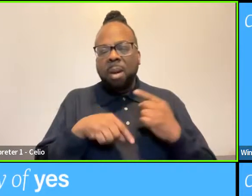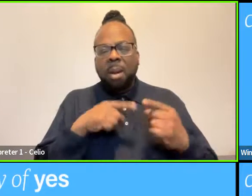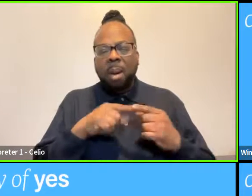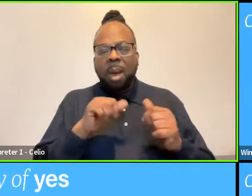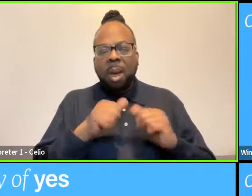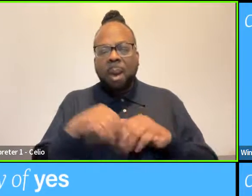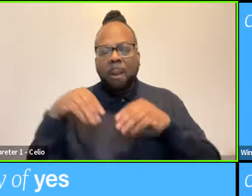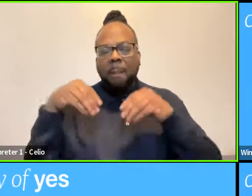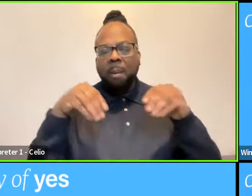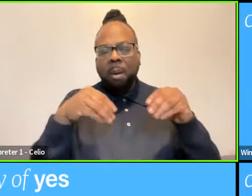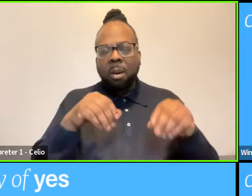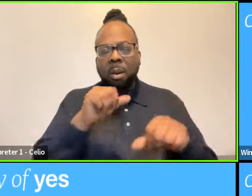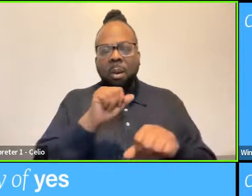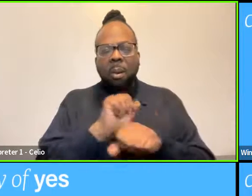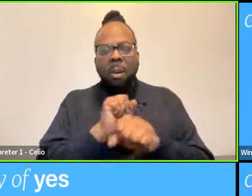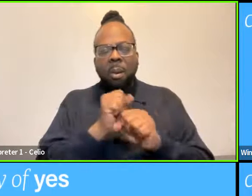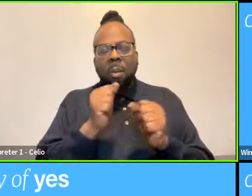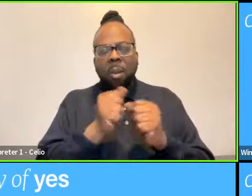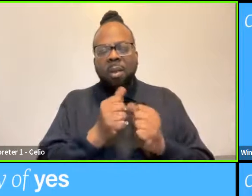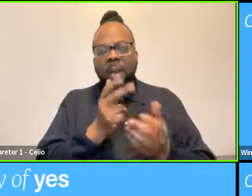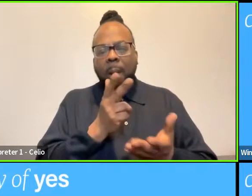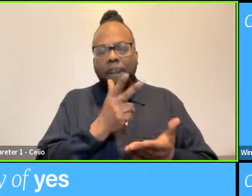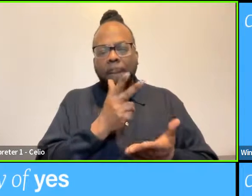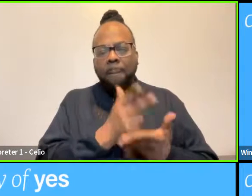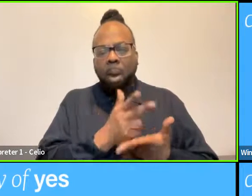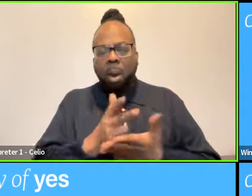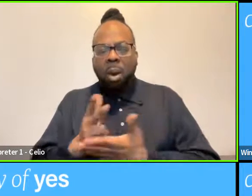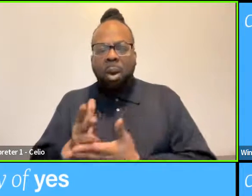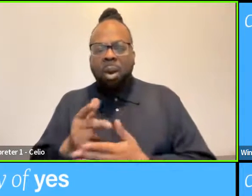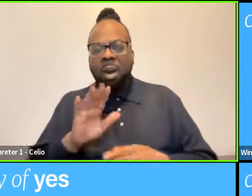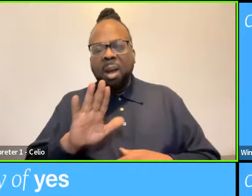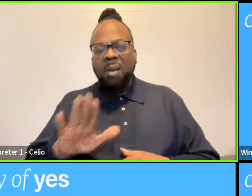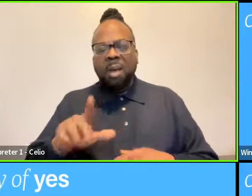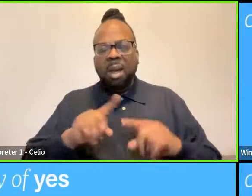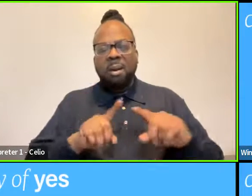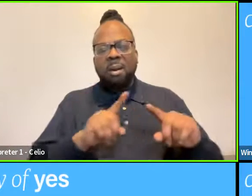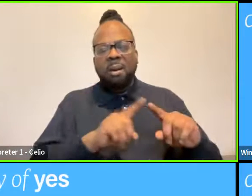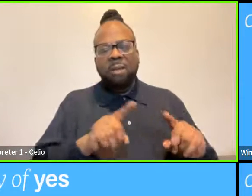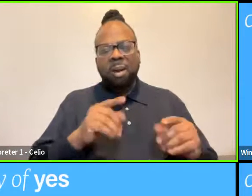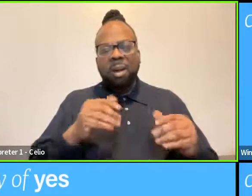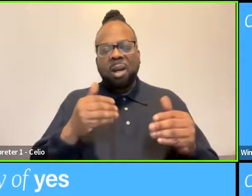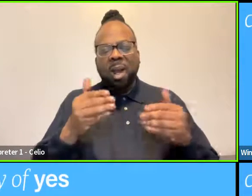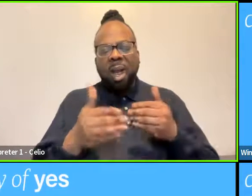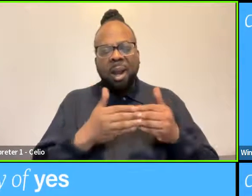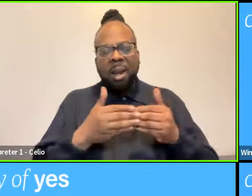works when it comes to parking in our neighborhoods, in our different neighborhoods?